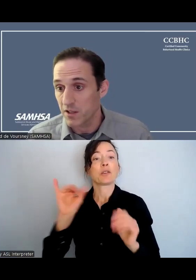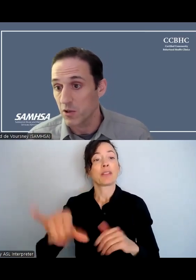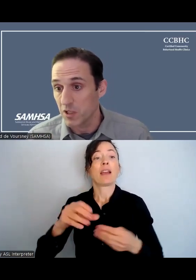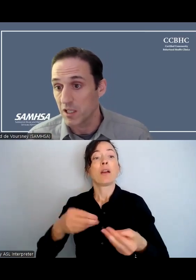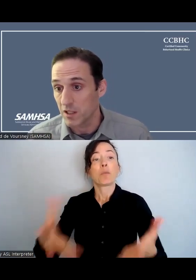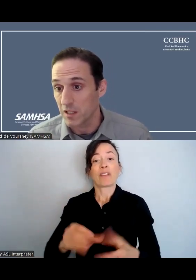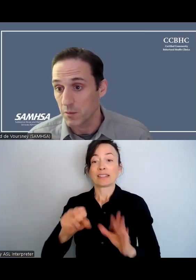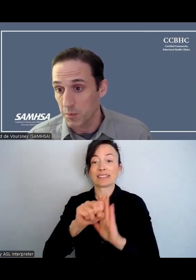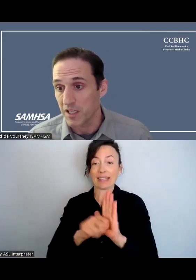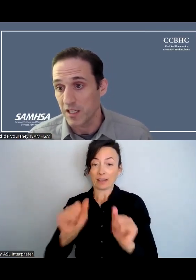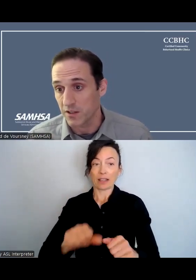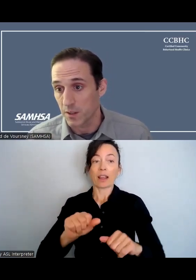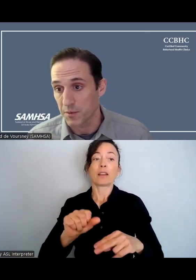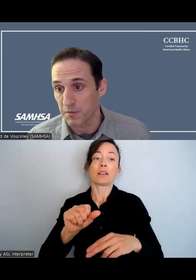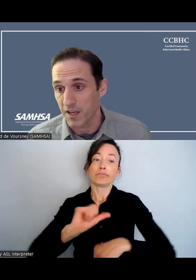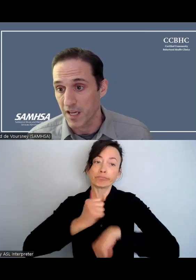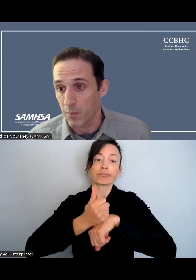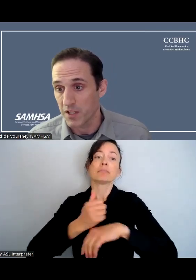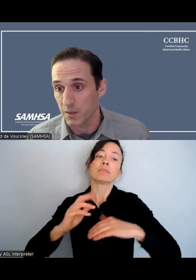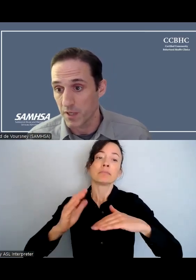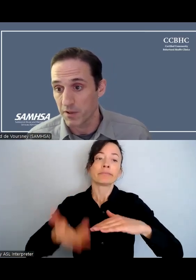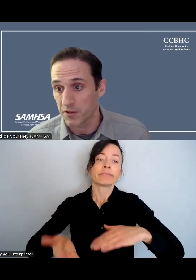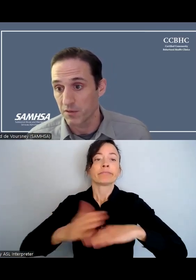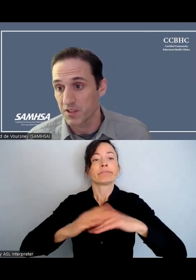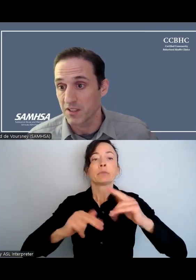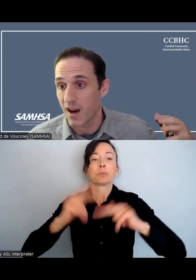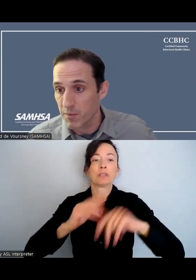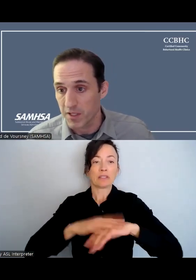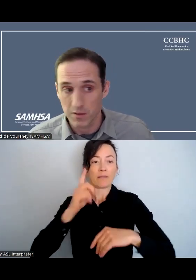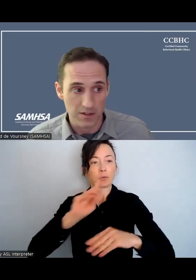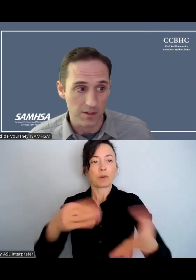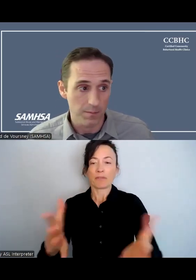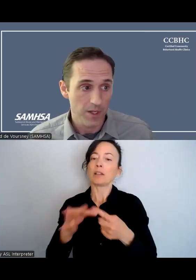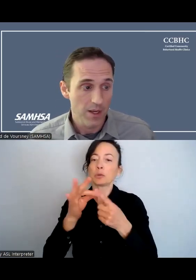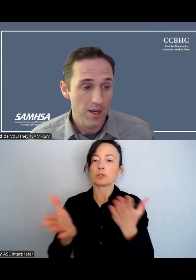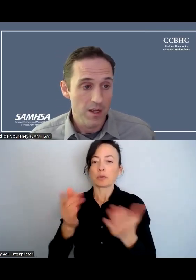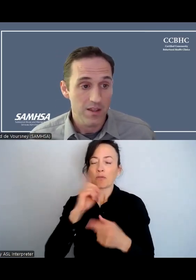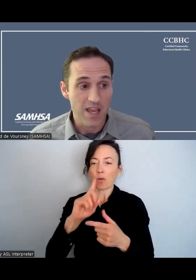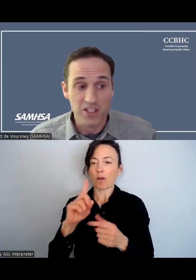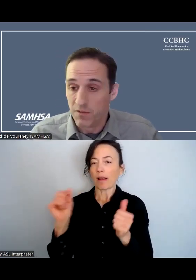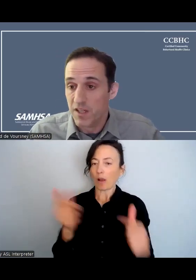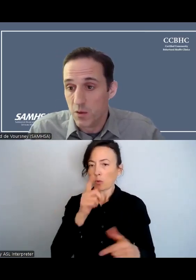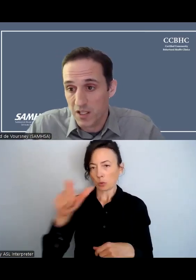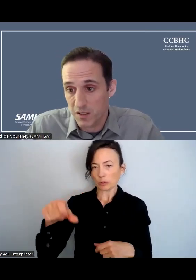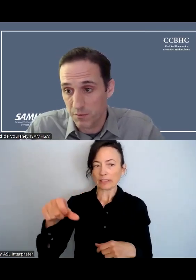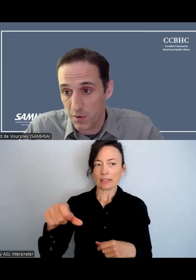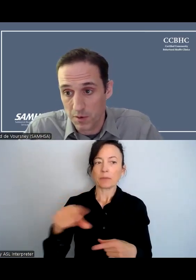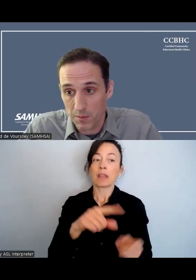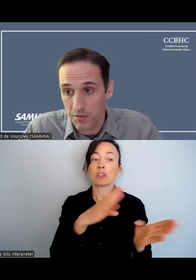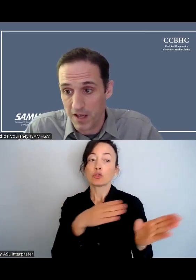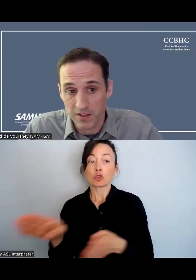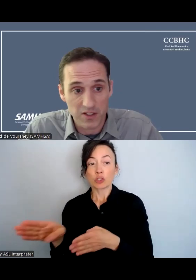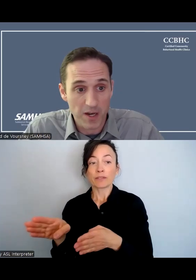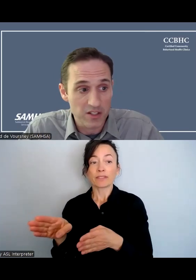to meet their unique community needs in terms of providing outpatient behavioral health services to everybody who needs them. They shift the equation